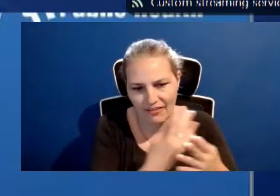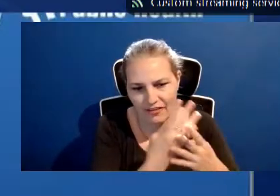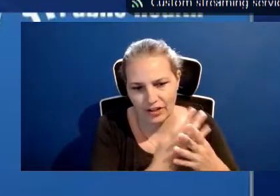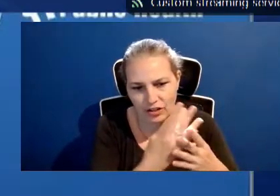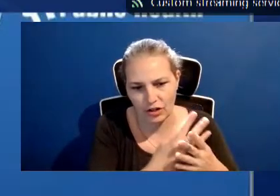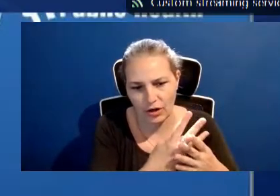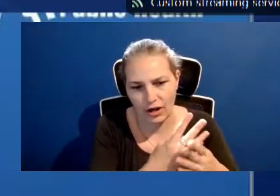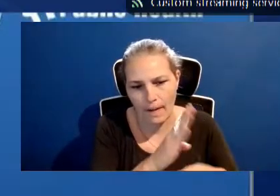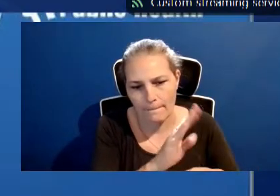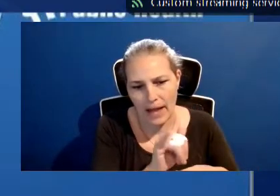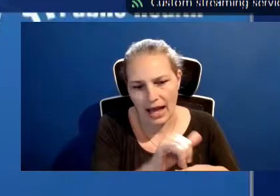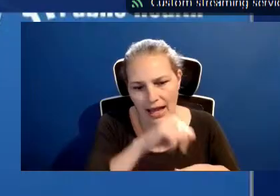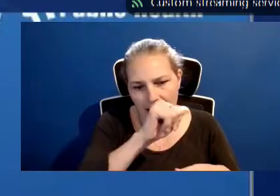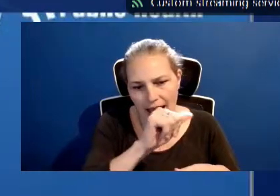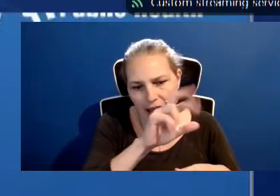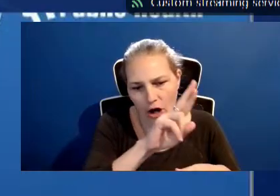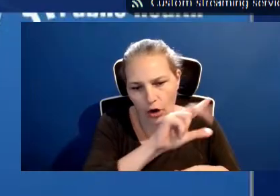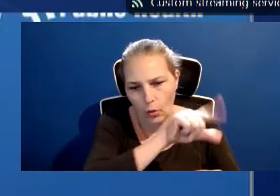monitoring. Thank you.